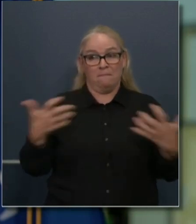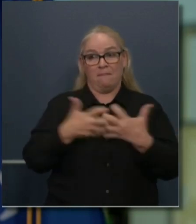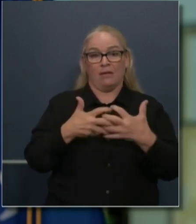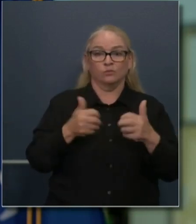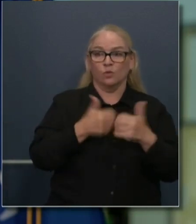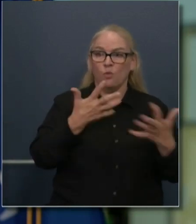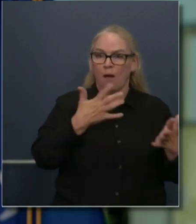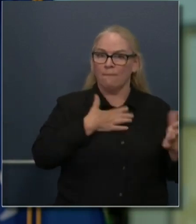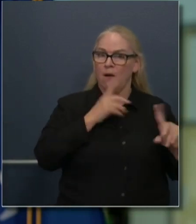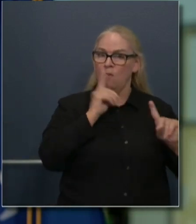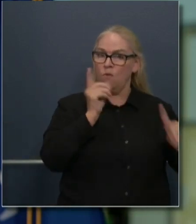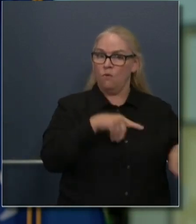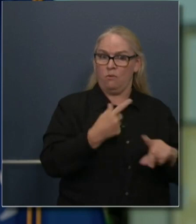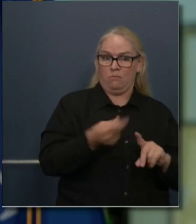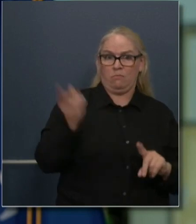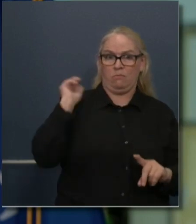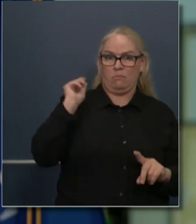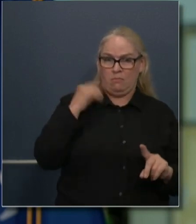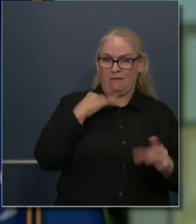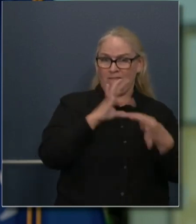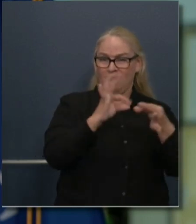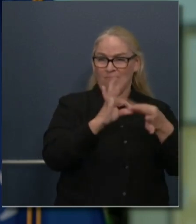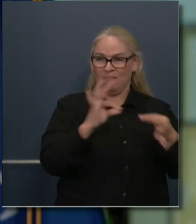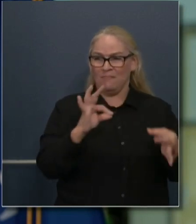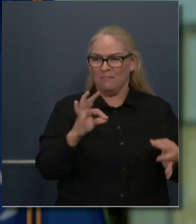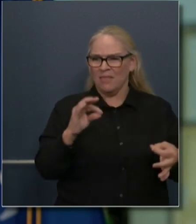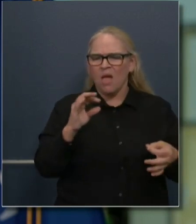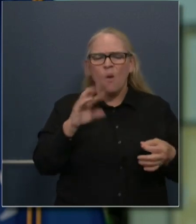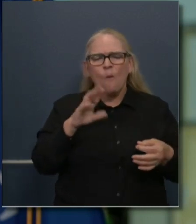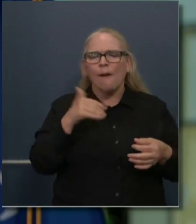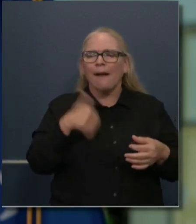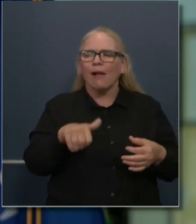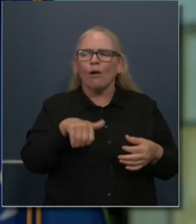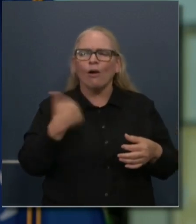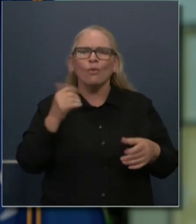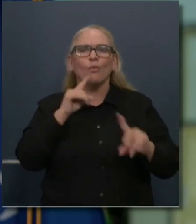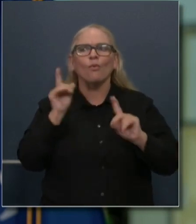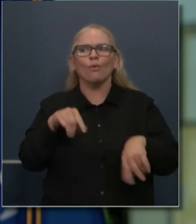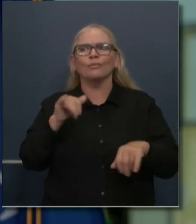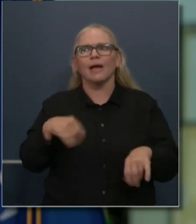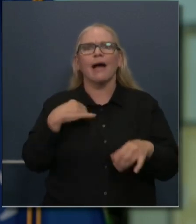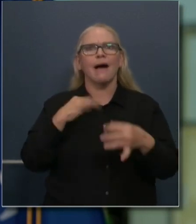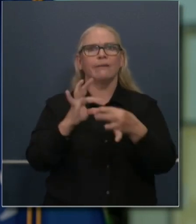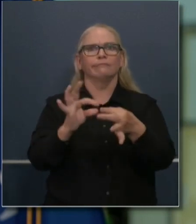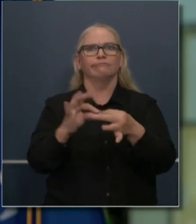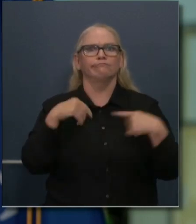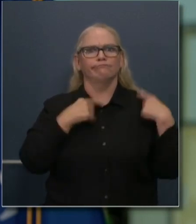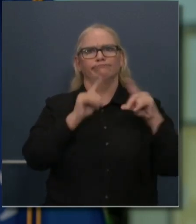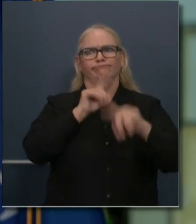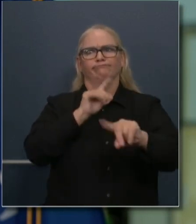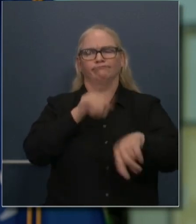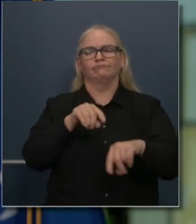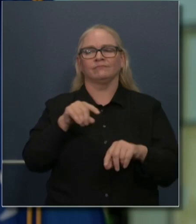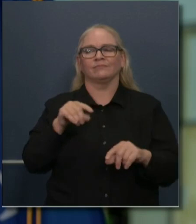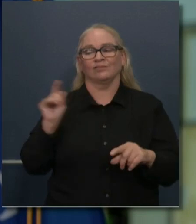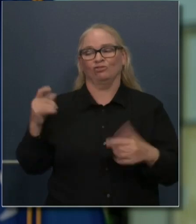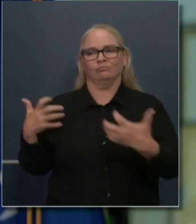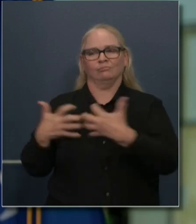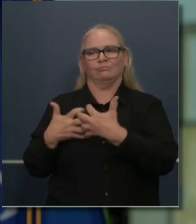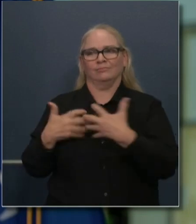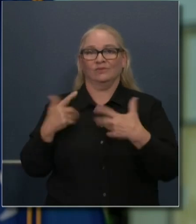wasn't advanced through any executive fiat or executive order. And so that's the spirit of the moment, the spirit